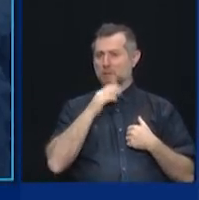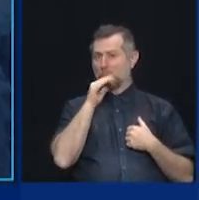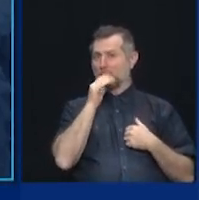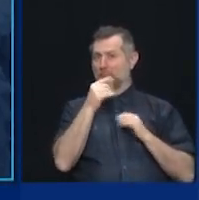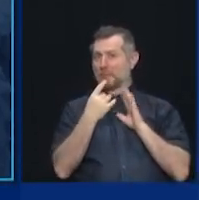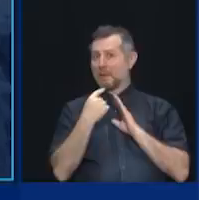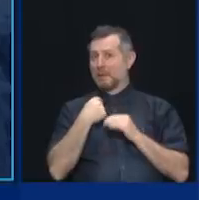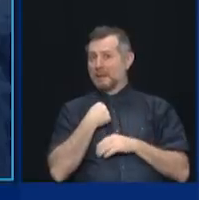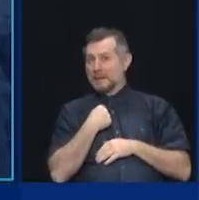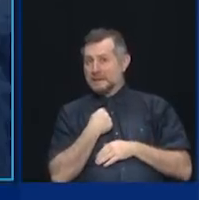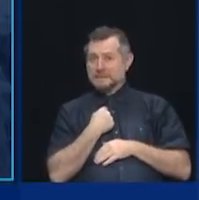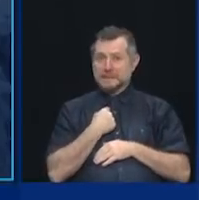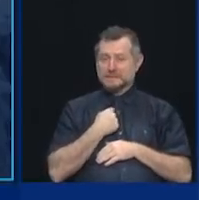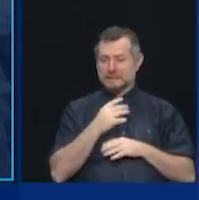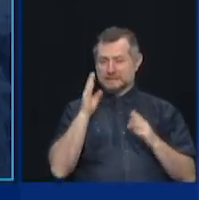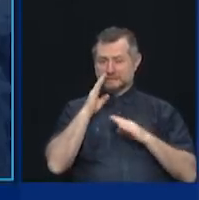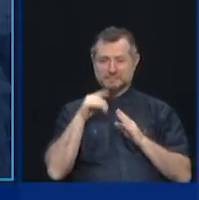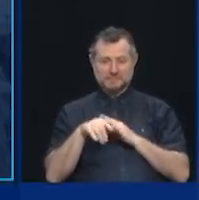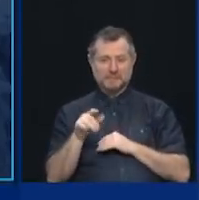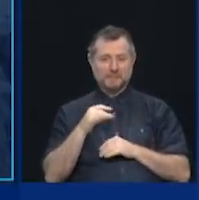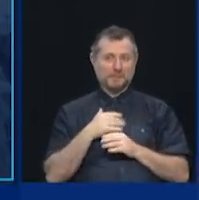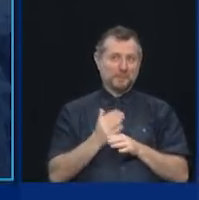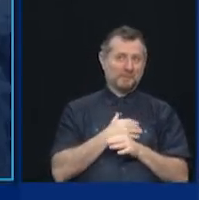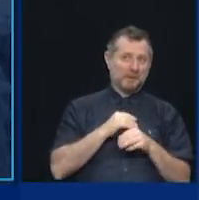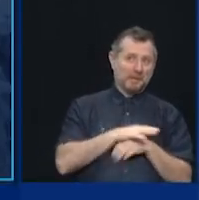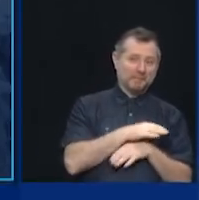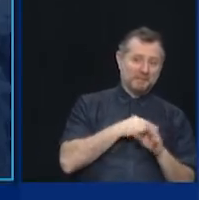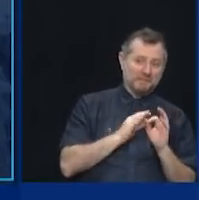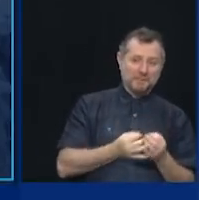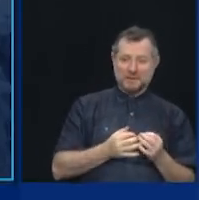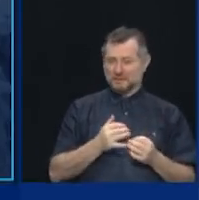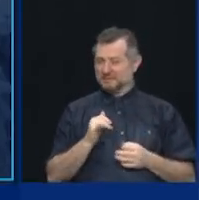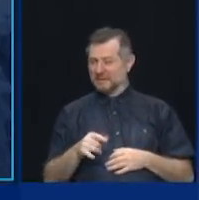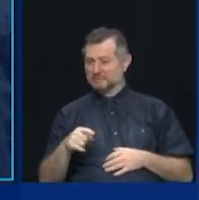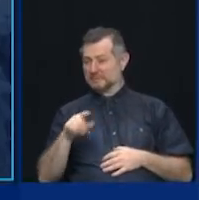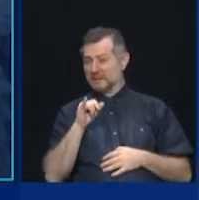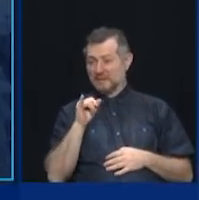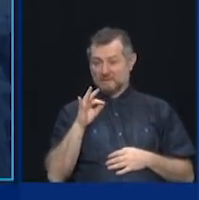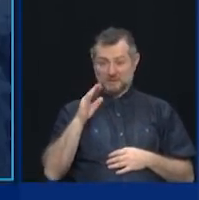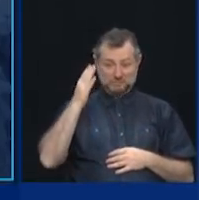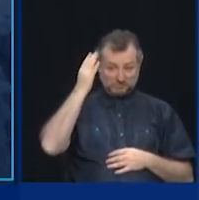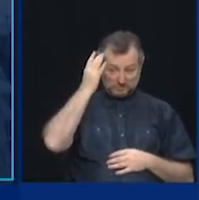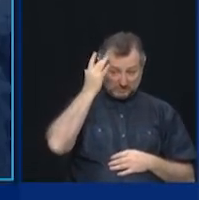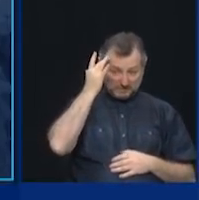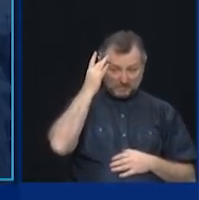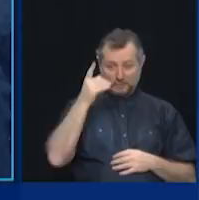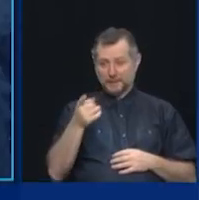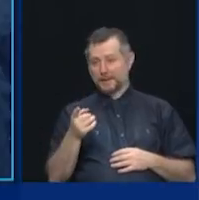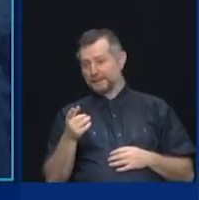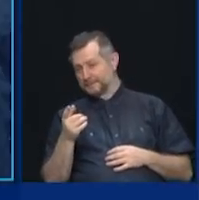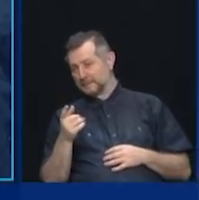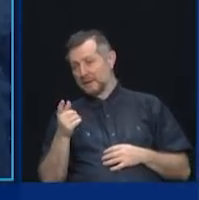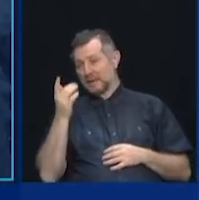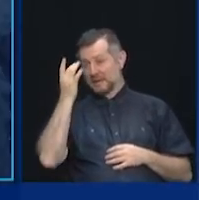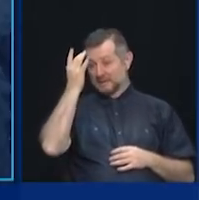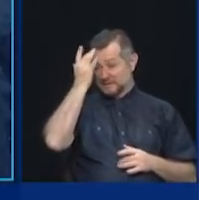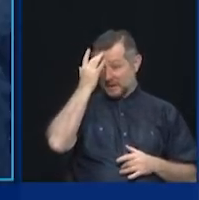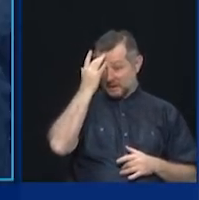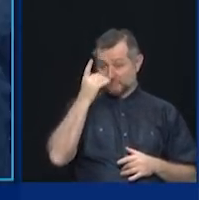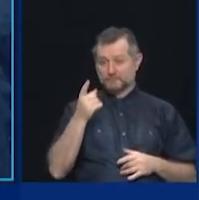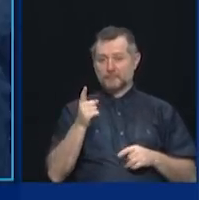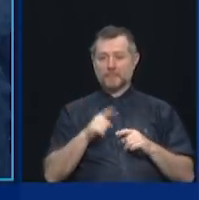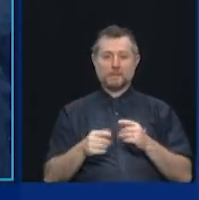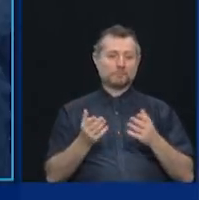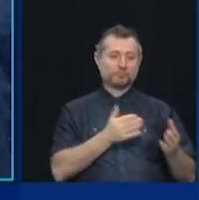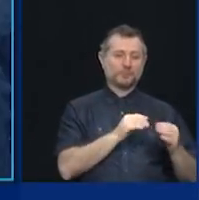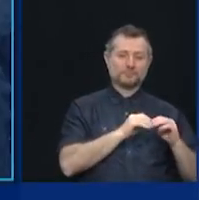family. One thing, if you get sick, God forbid you bring it home to your children and your wife. Is it